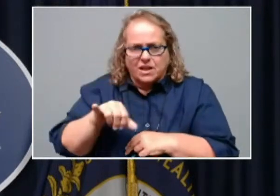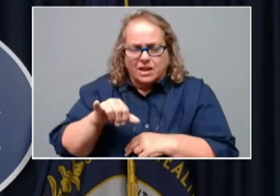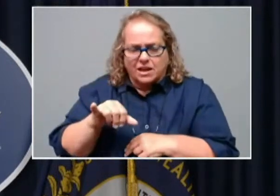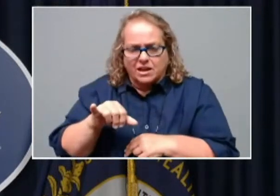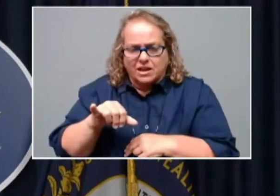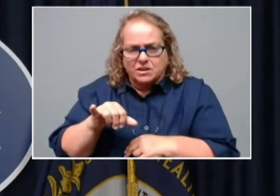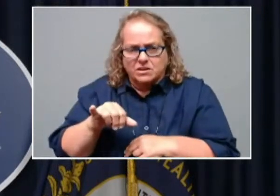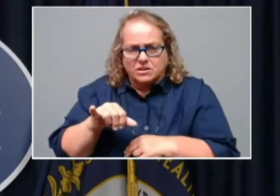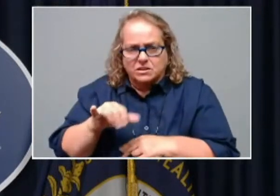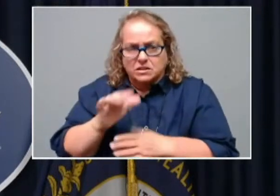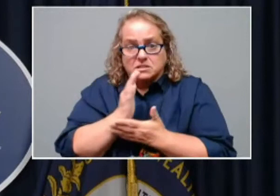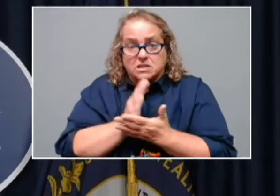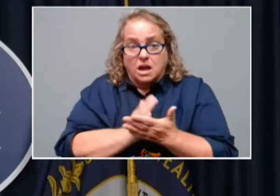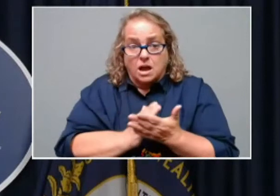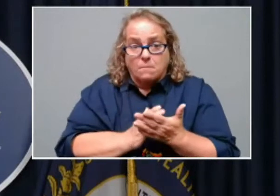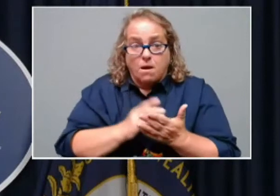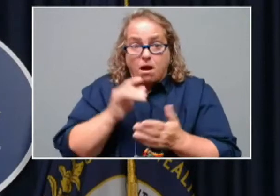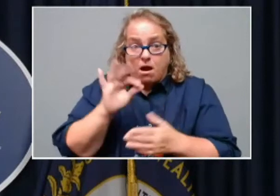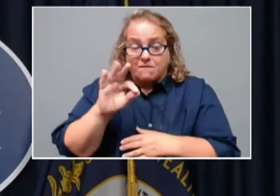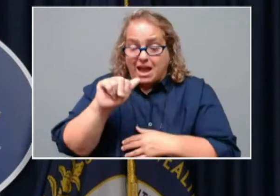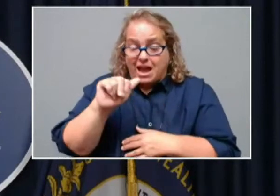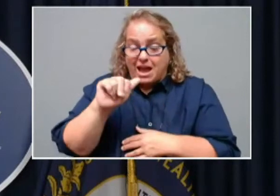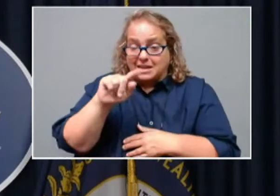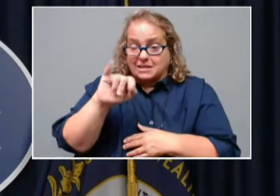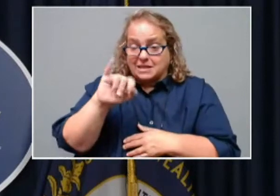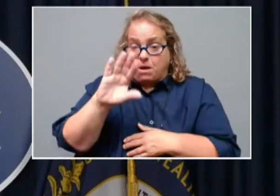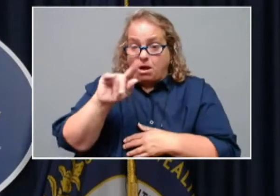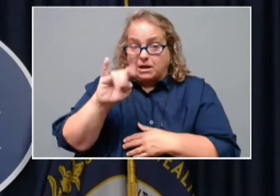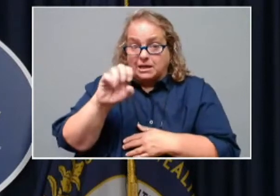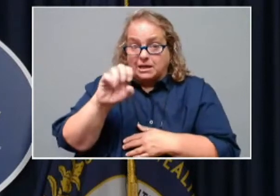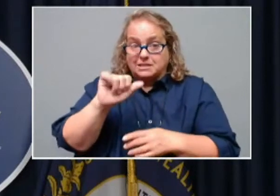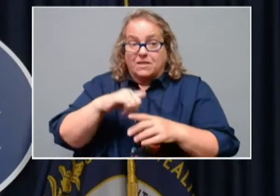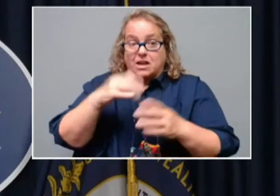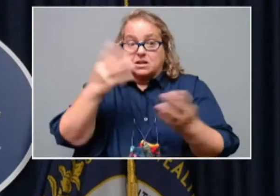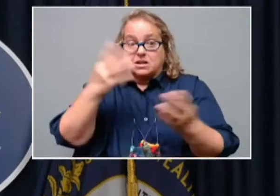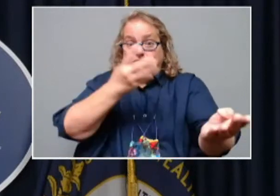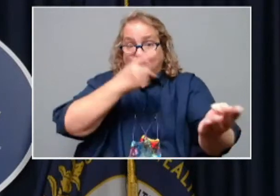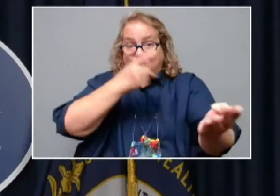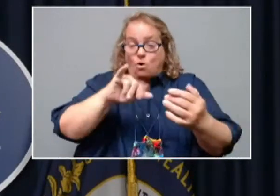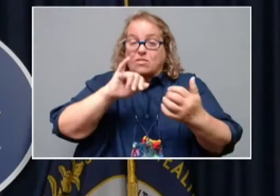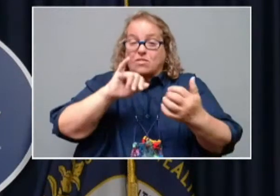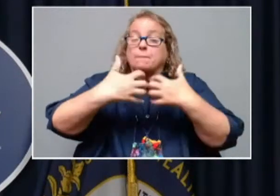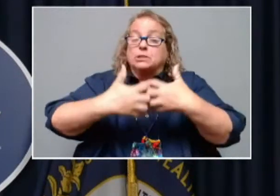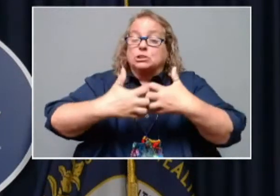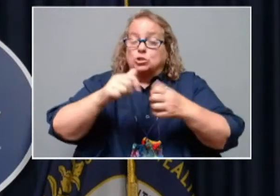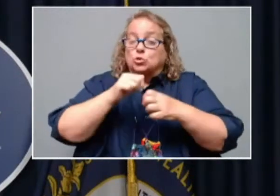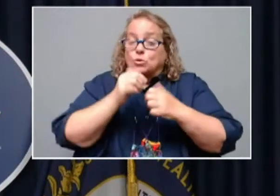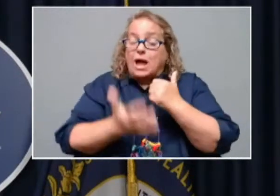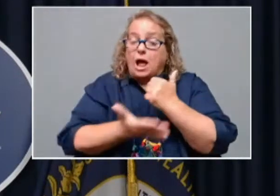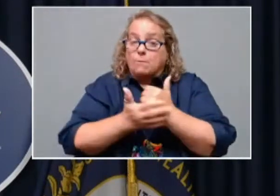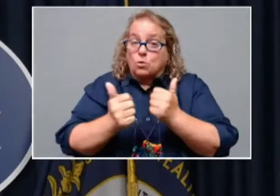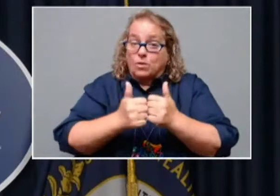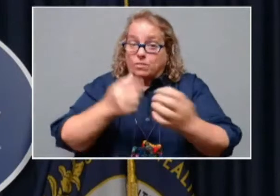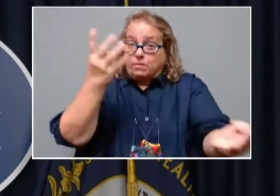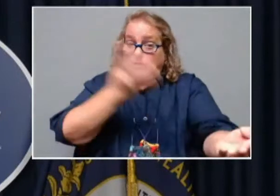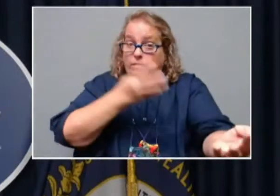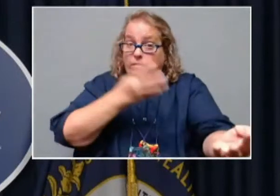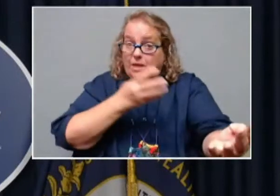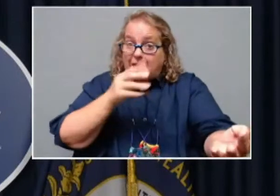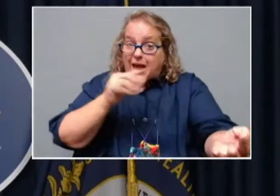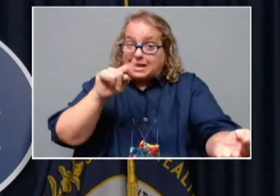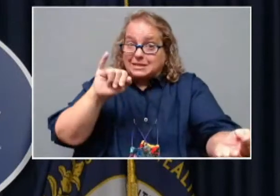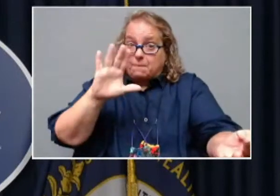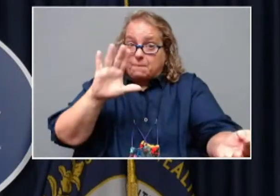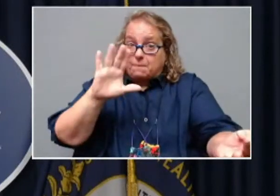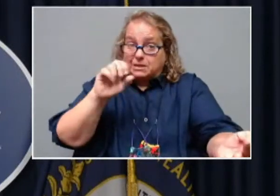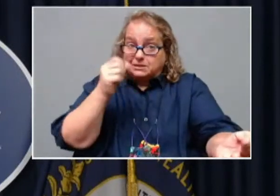some of the monoclonal antibodies or what's required to do some of those transfusions, because it is something that we're trying